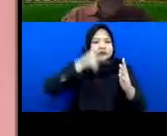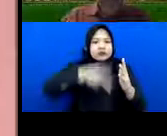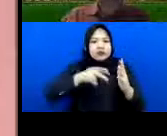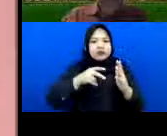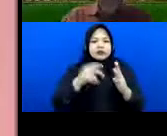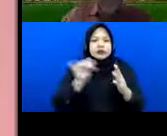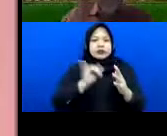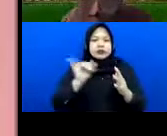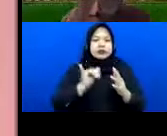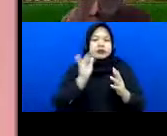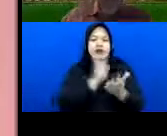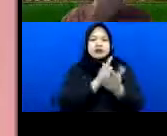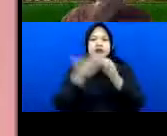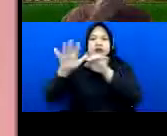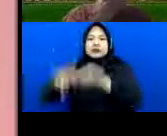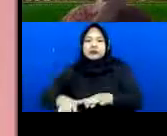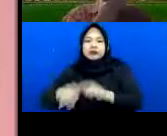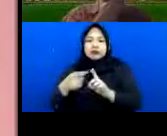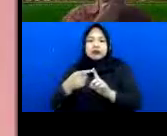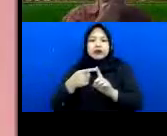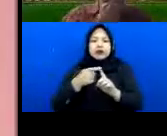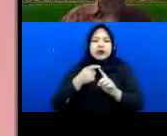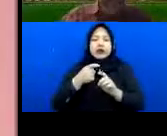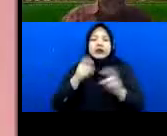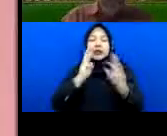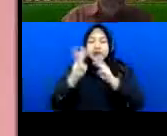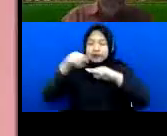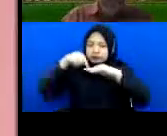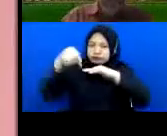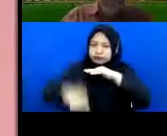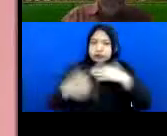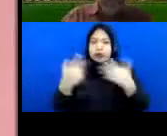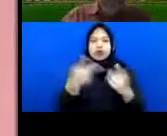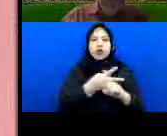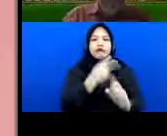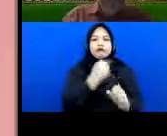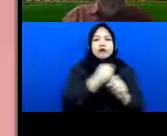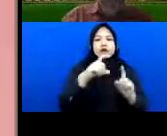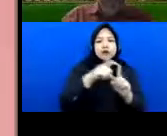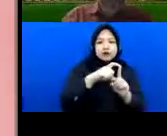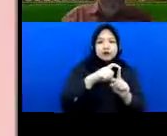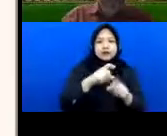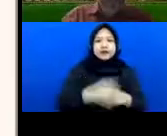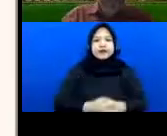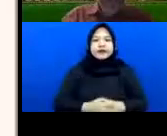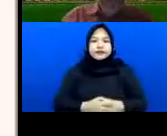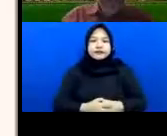involves reading through a data set, such as transcripts from in-depth interviews or focus